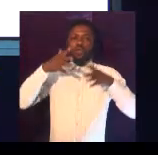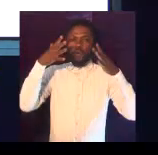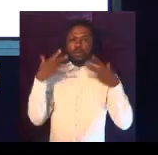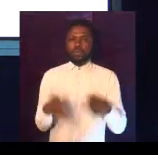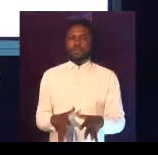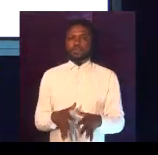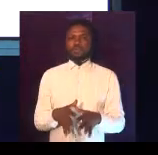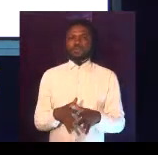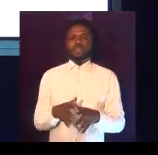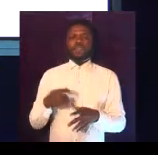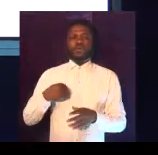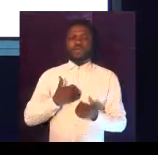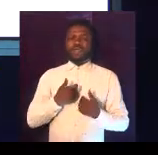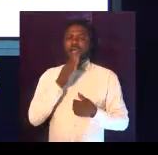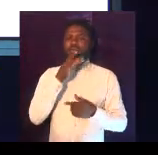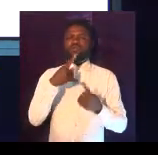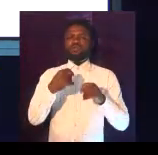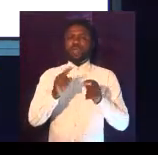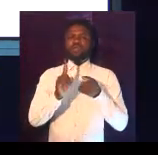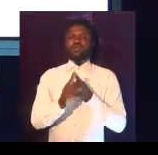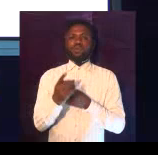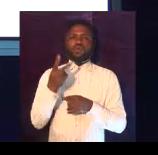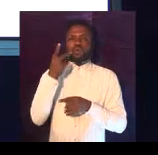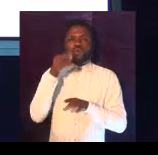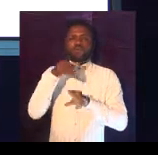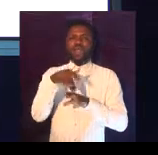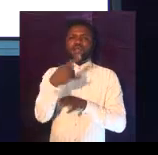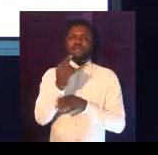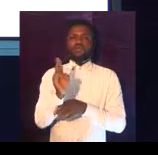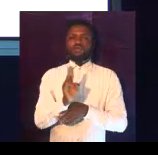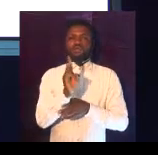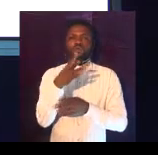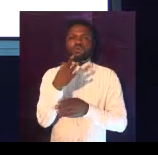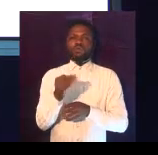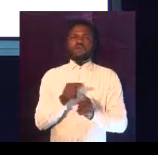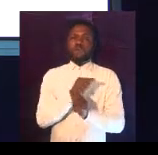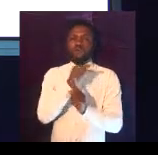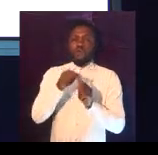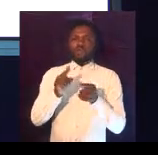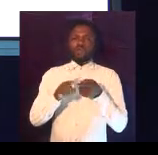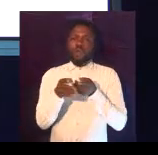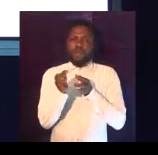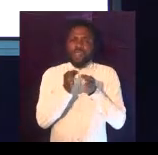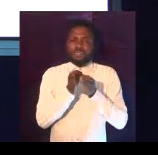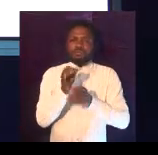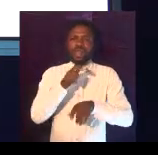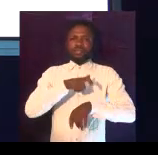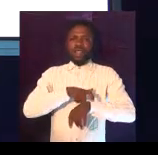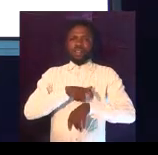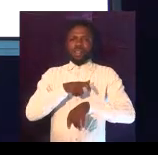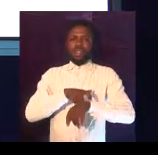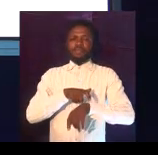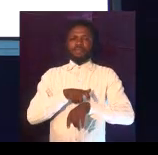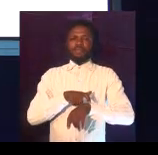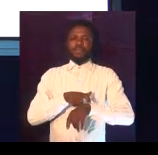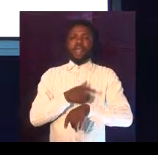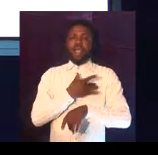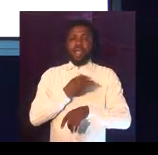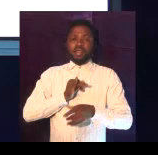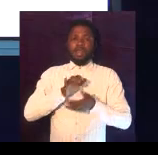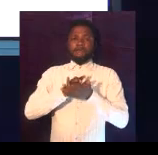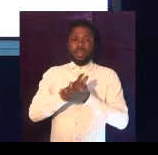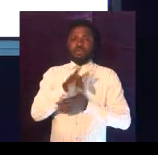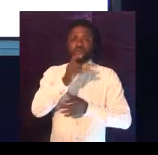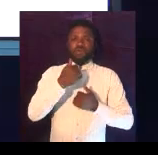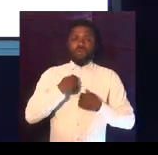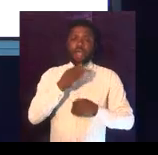was over. We've been trying to look at the use of when to express time.